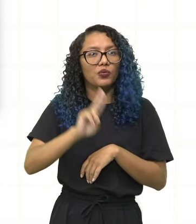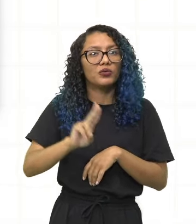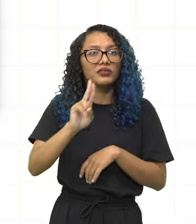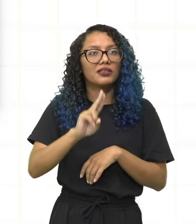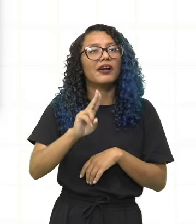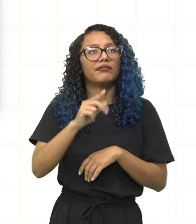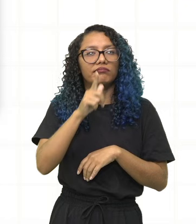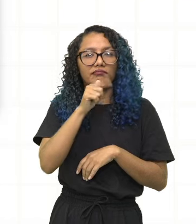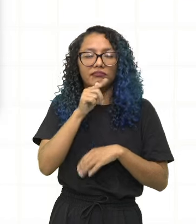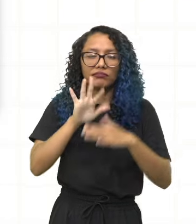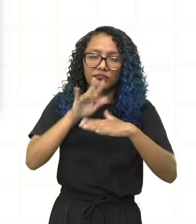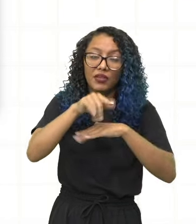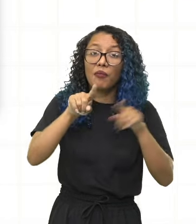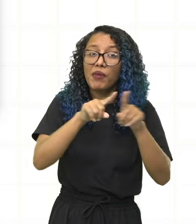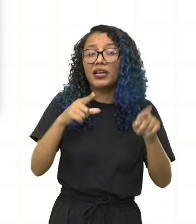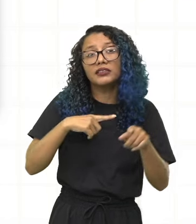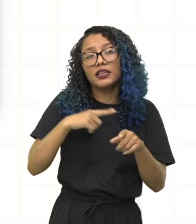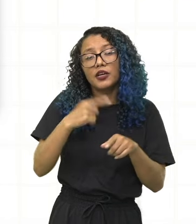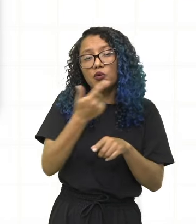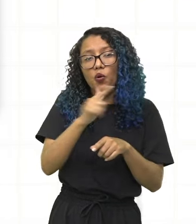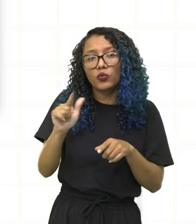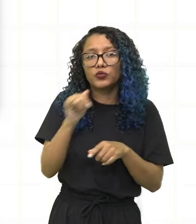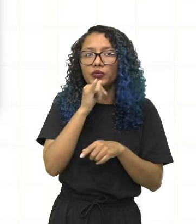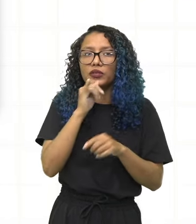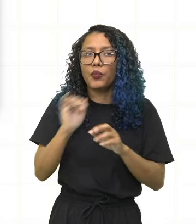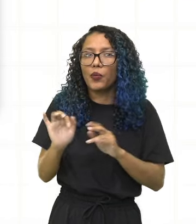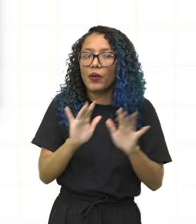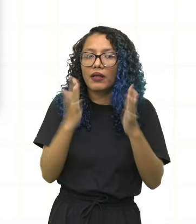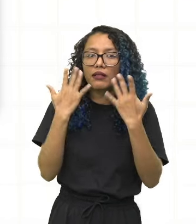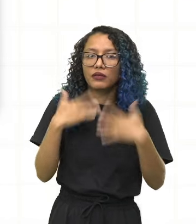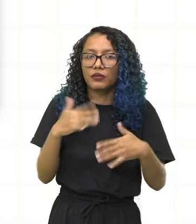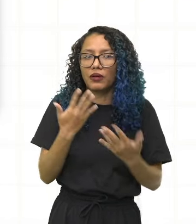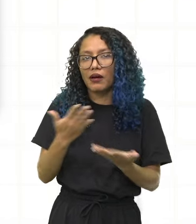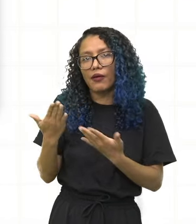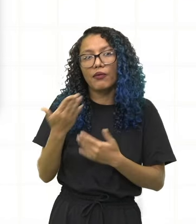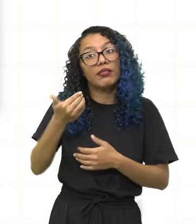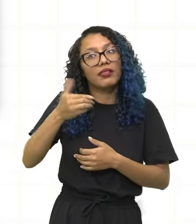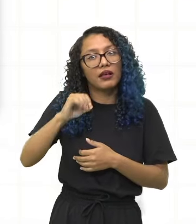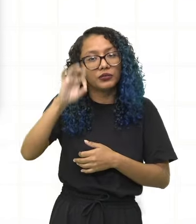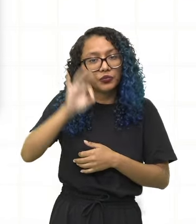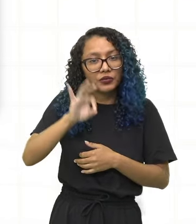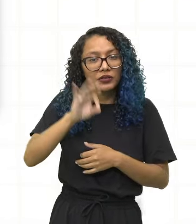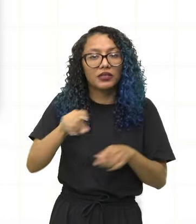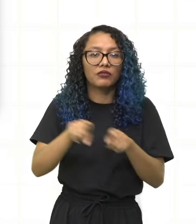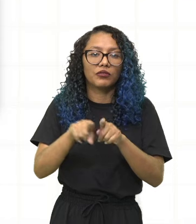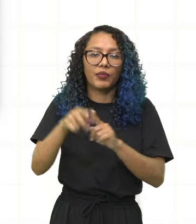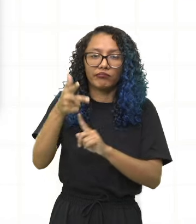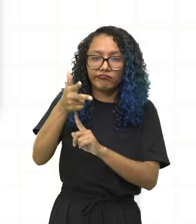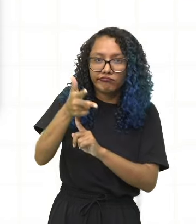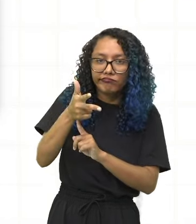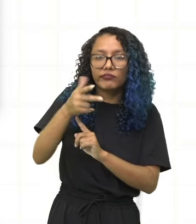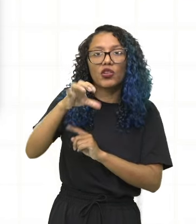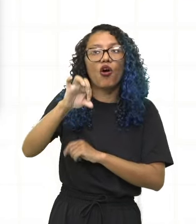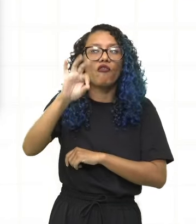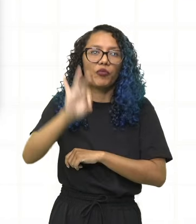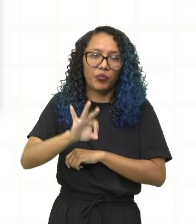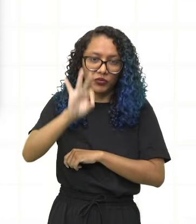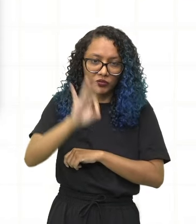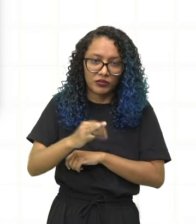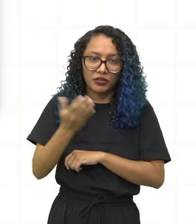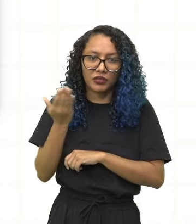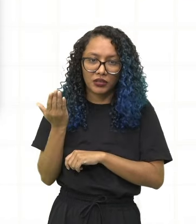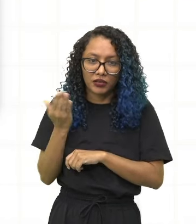other sources. The natural here, for example, with 10%. Here, the eólica also with 9%.